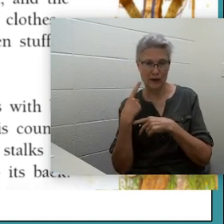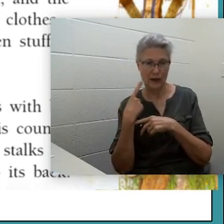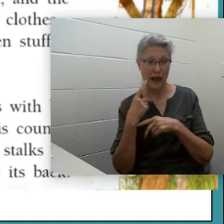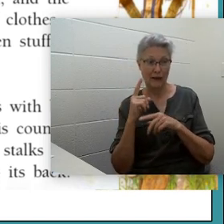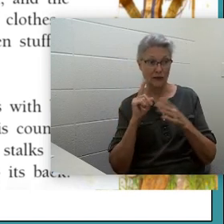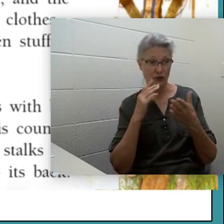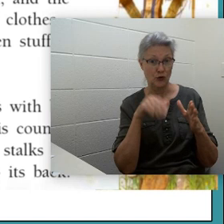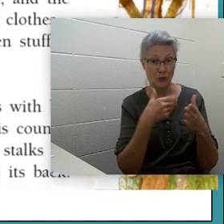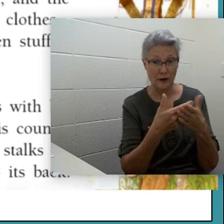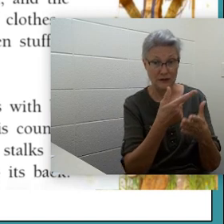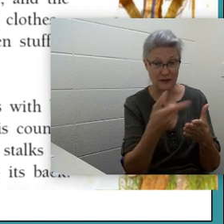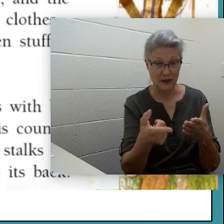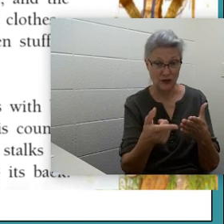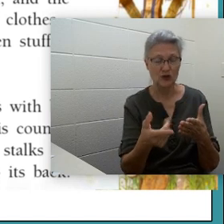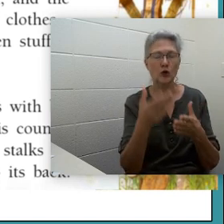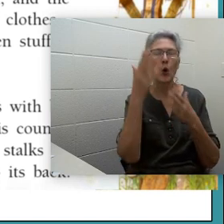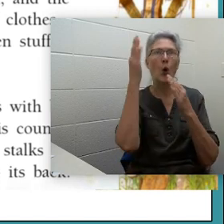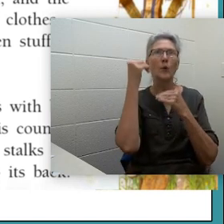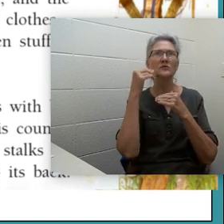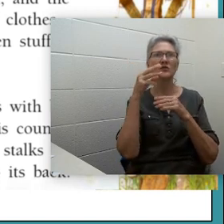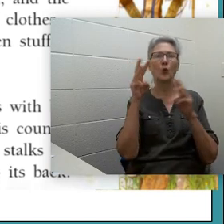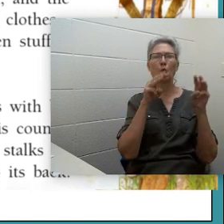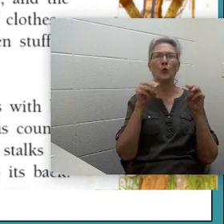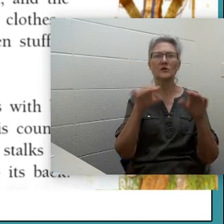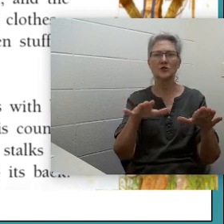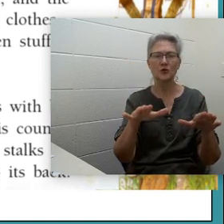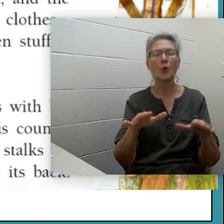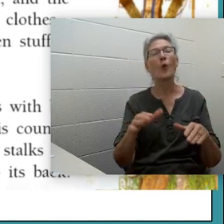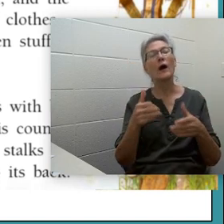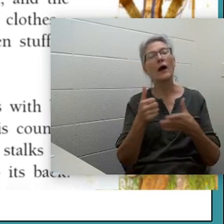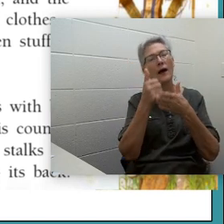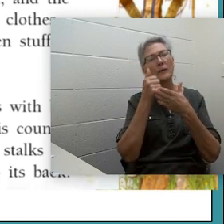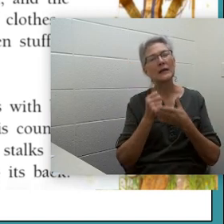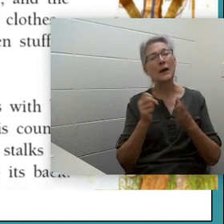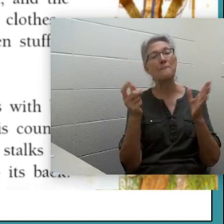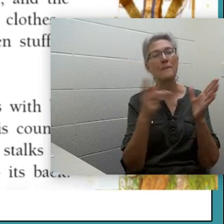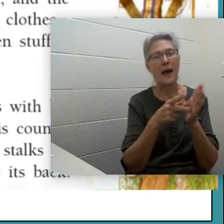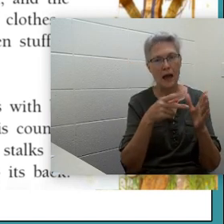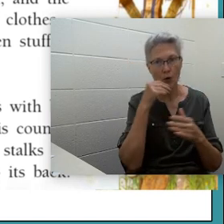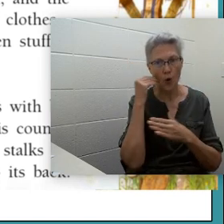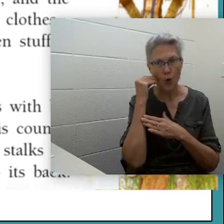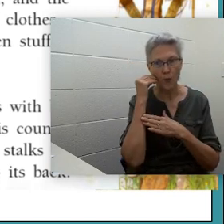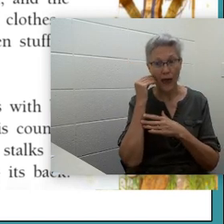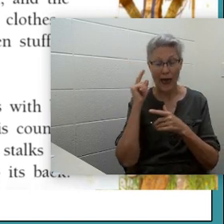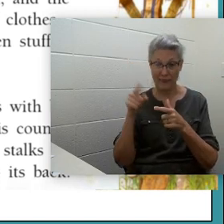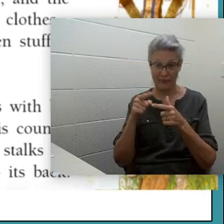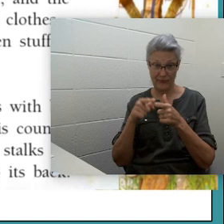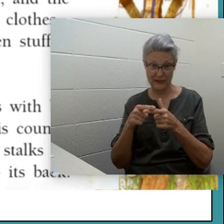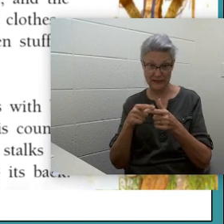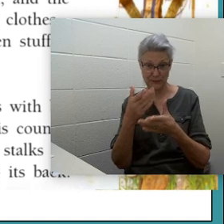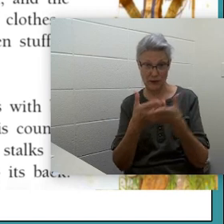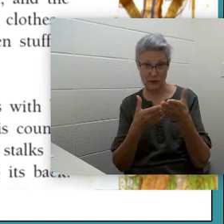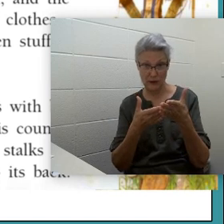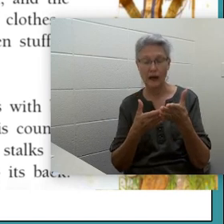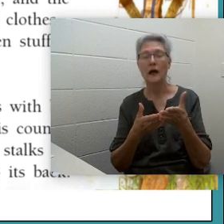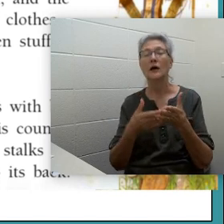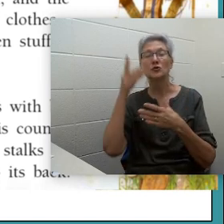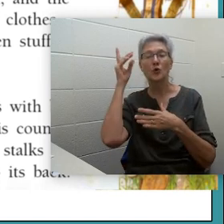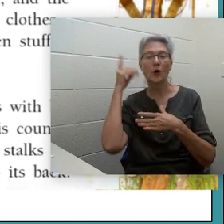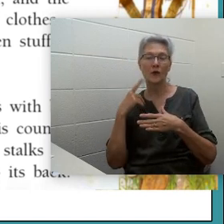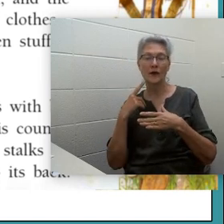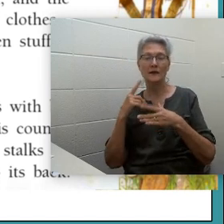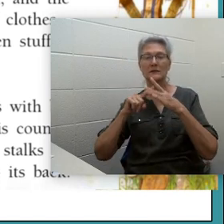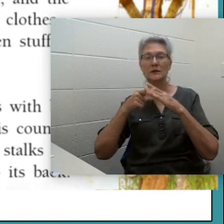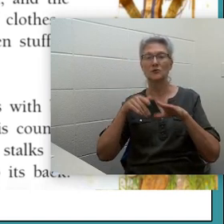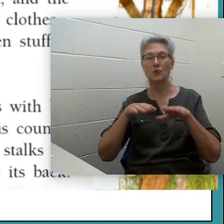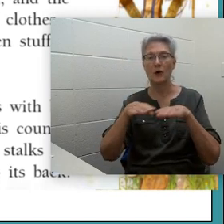back home. In this chapter, Dorothy has set off on the yellow brick road and meets the Scarecrow. Paragraph